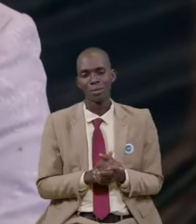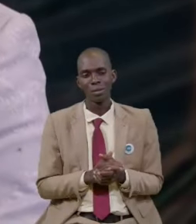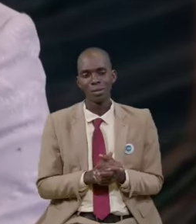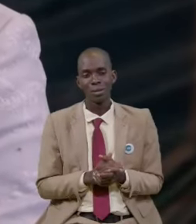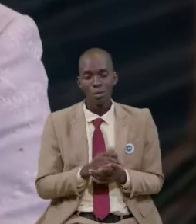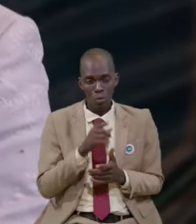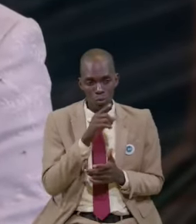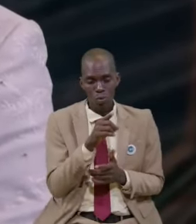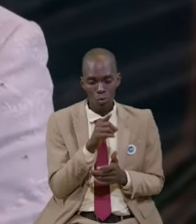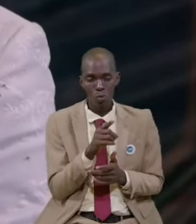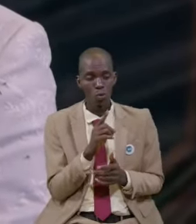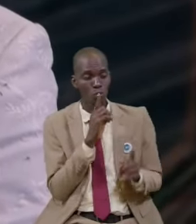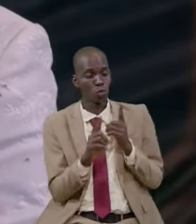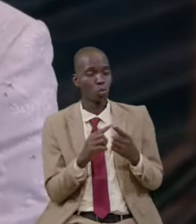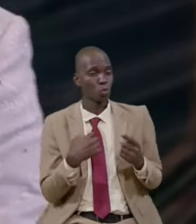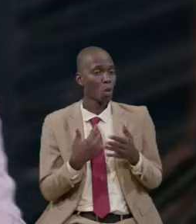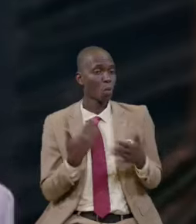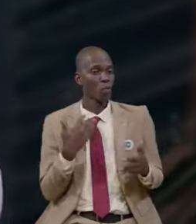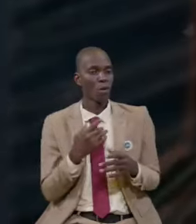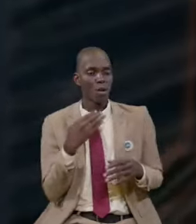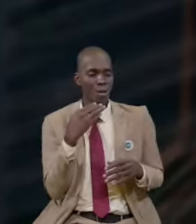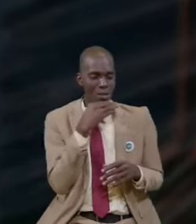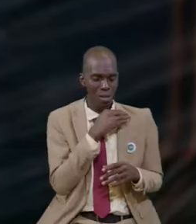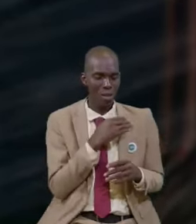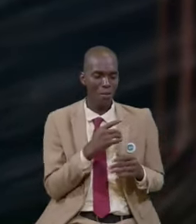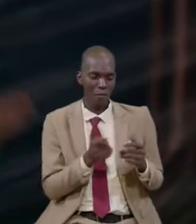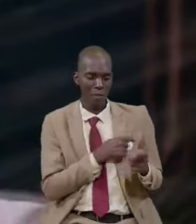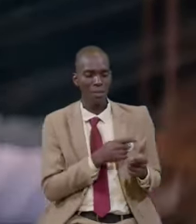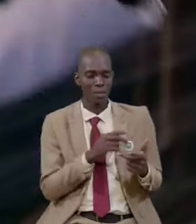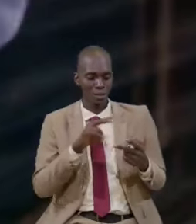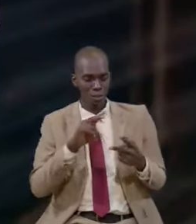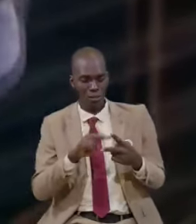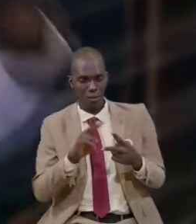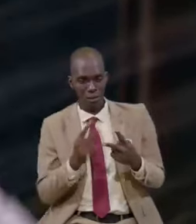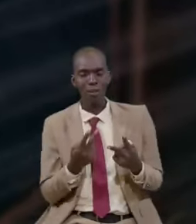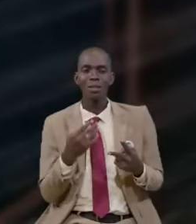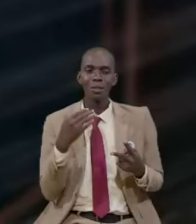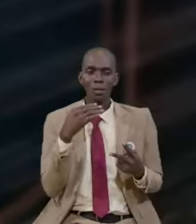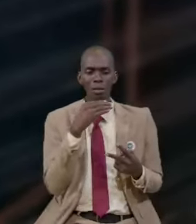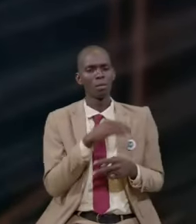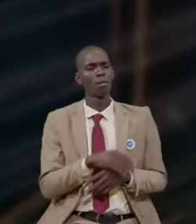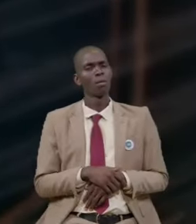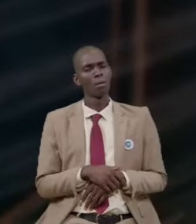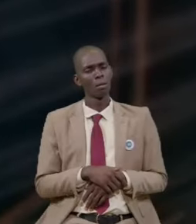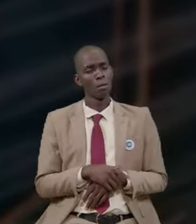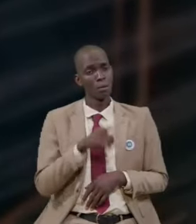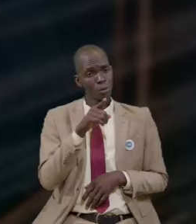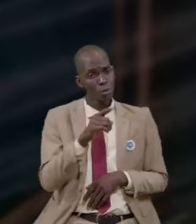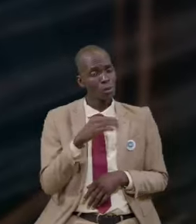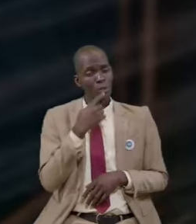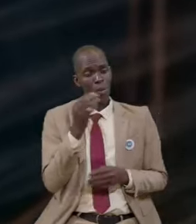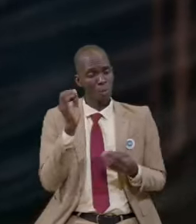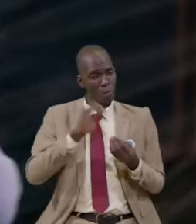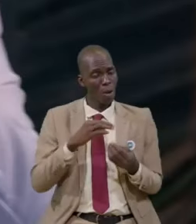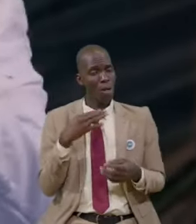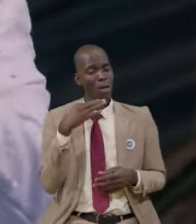bigger. No, I didn't tell a lie. He has to look for a third lie to cover that first and the second